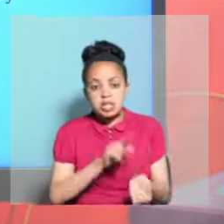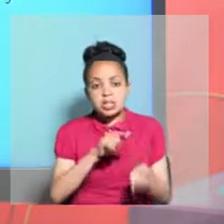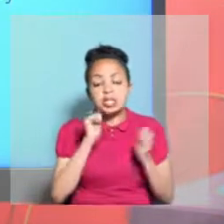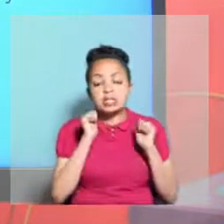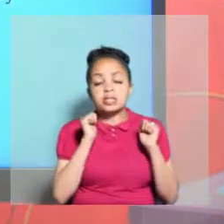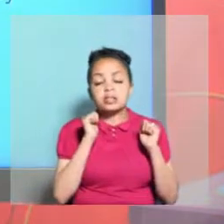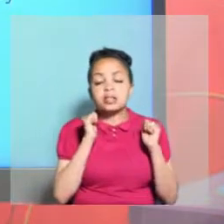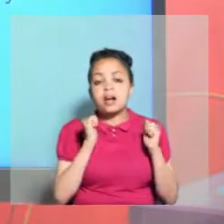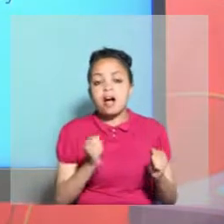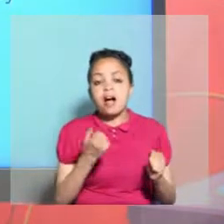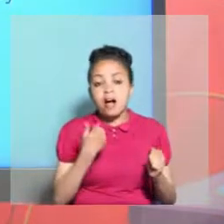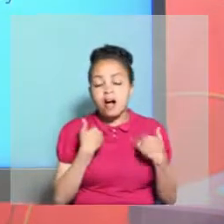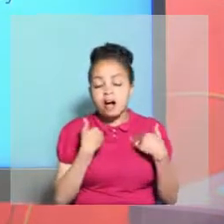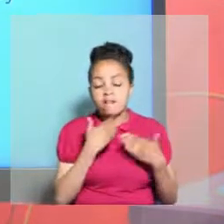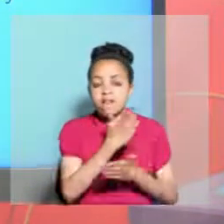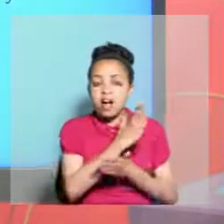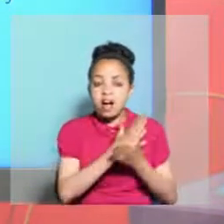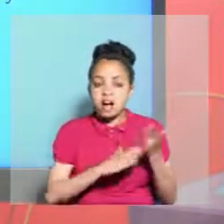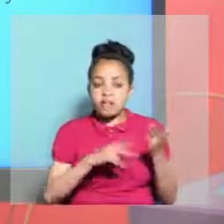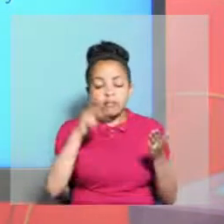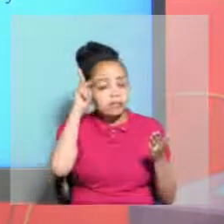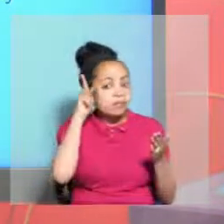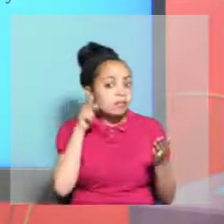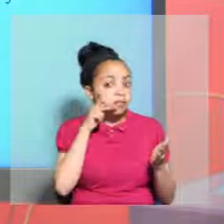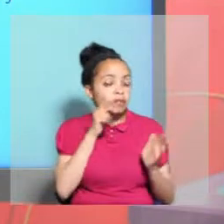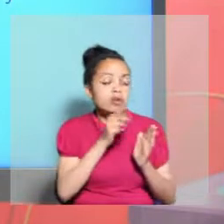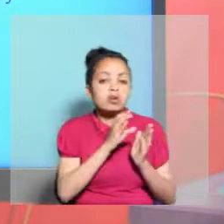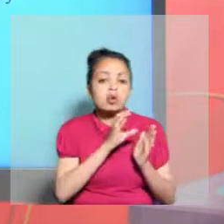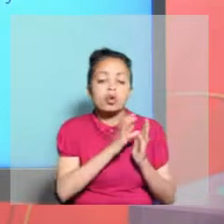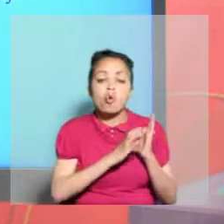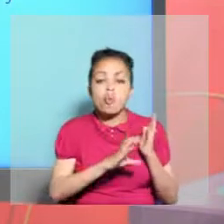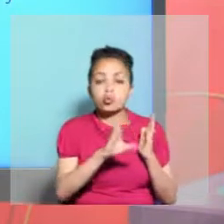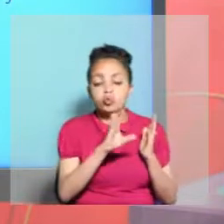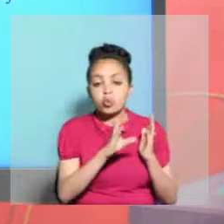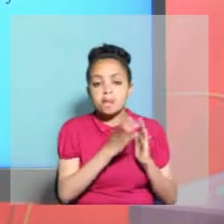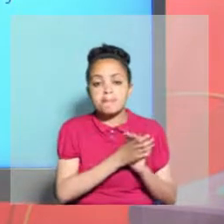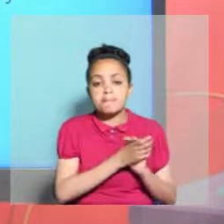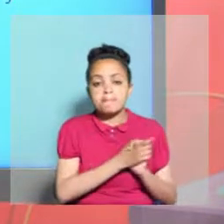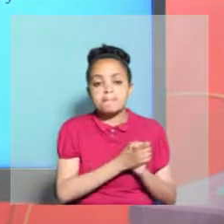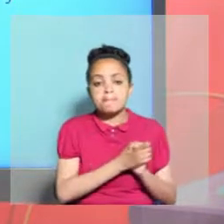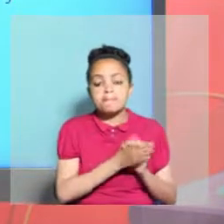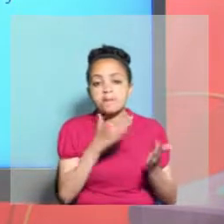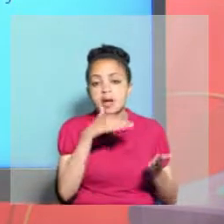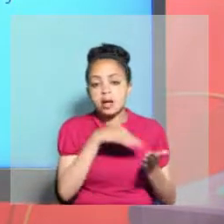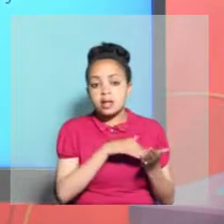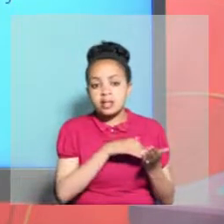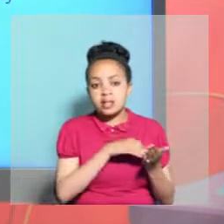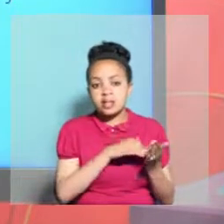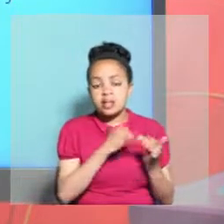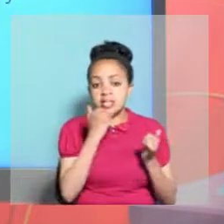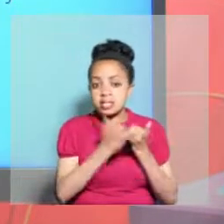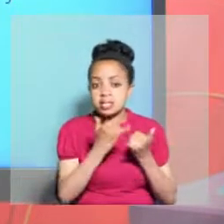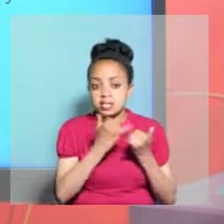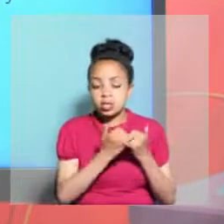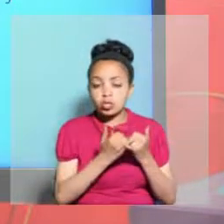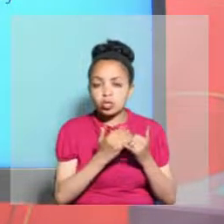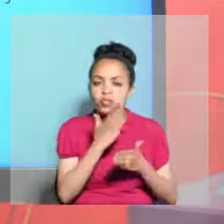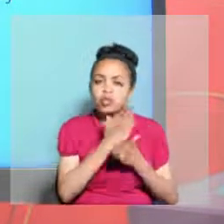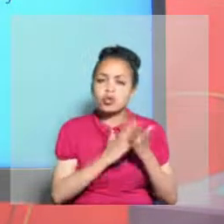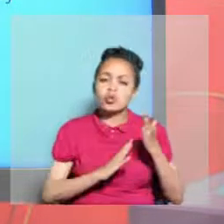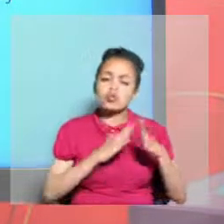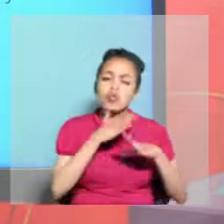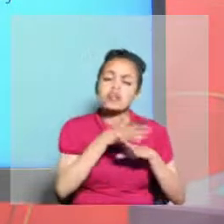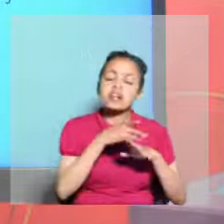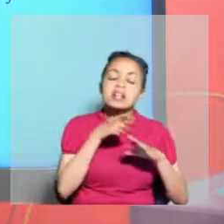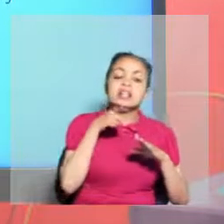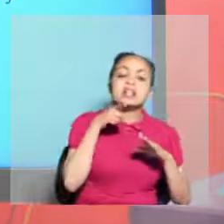that can have half number of a parental chromosome. And again, as a result of crossover,